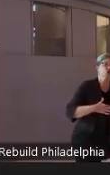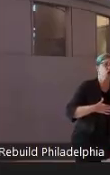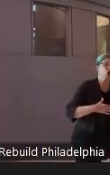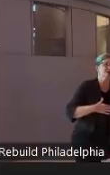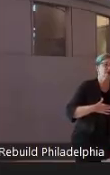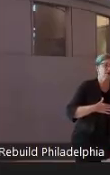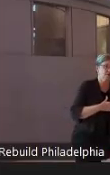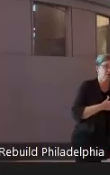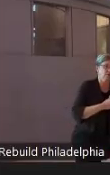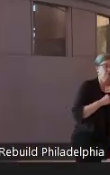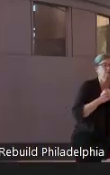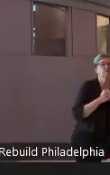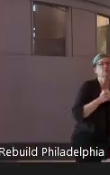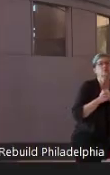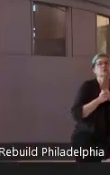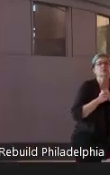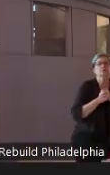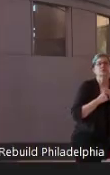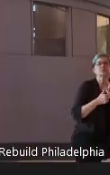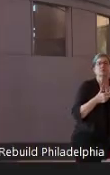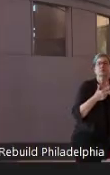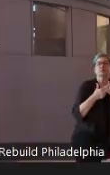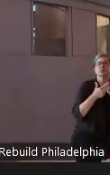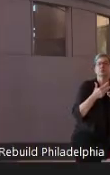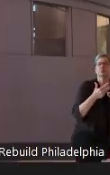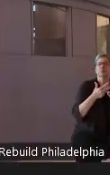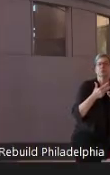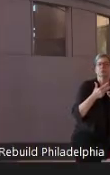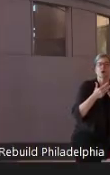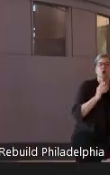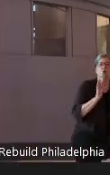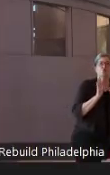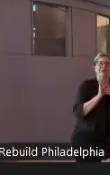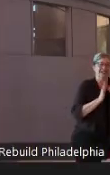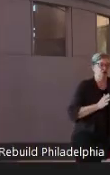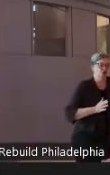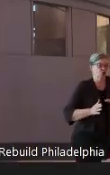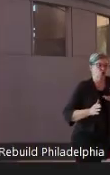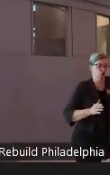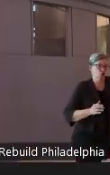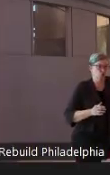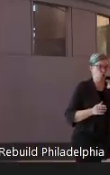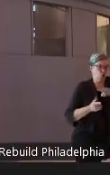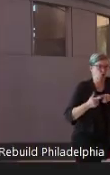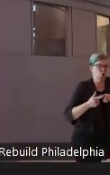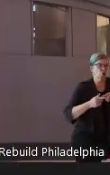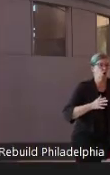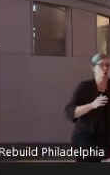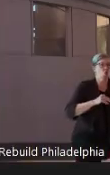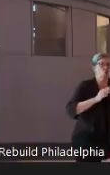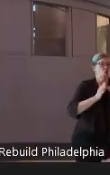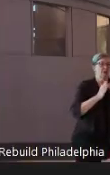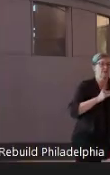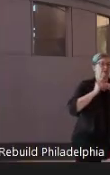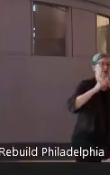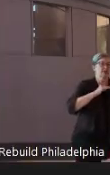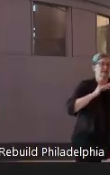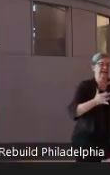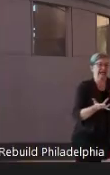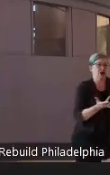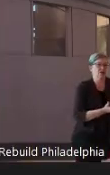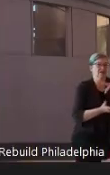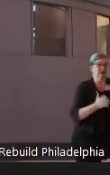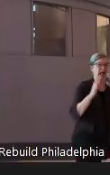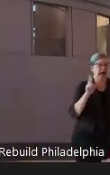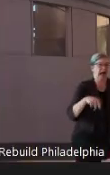And then we're going to kind of just reintroduce you to the Rebuild Carousel House project. All